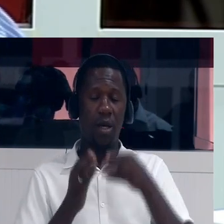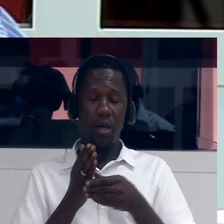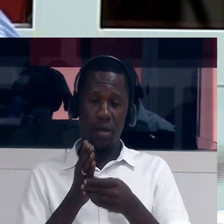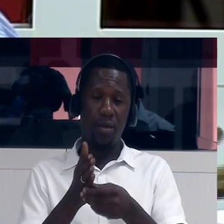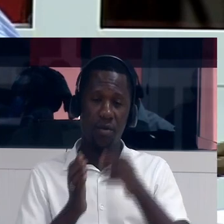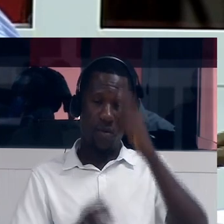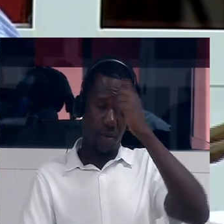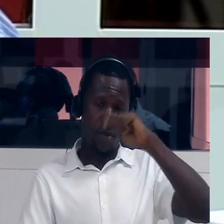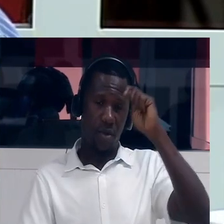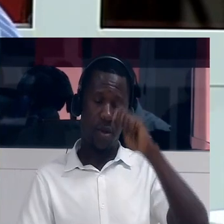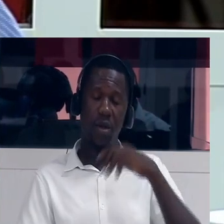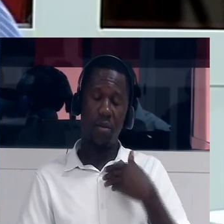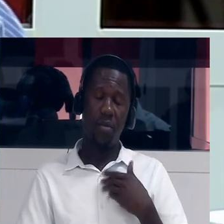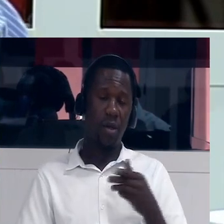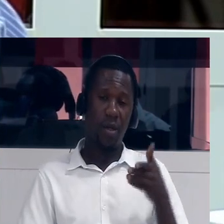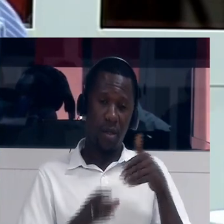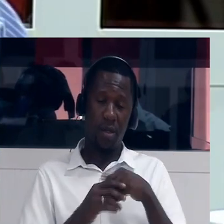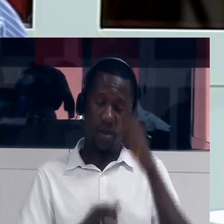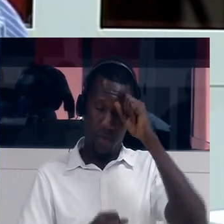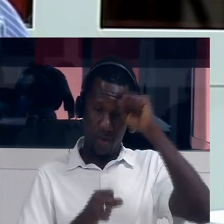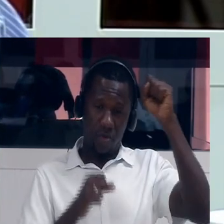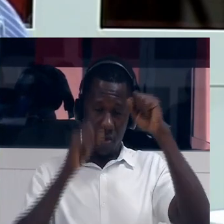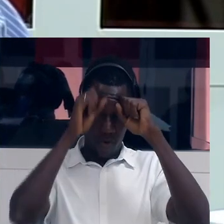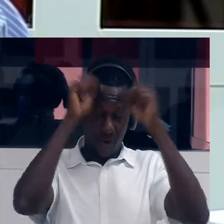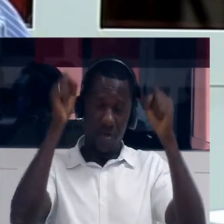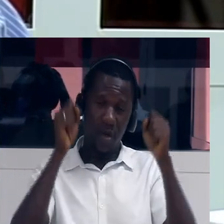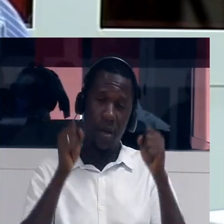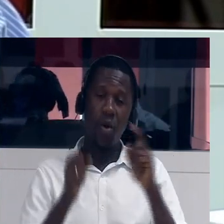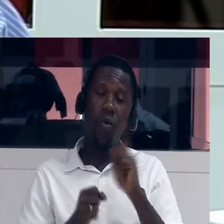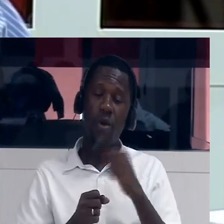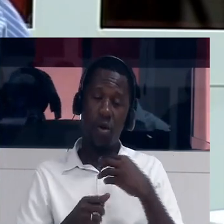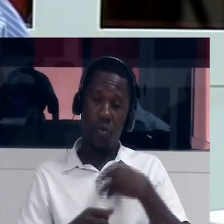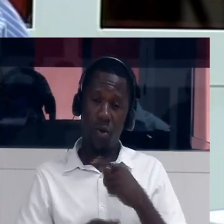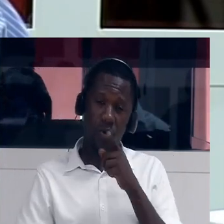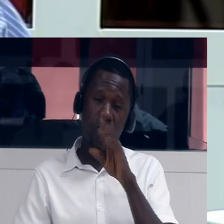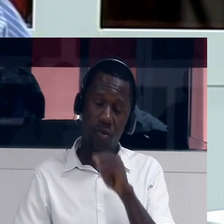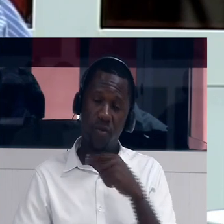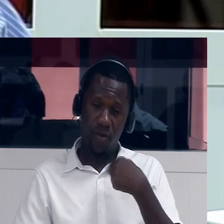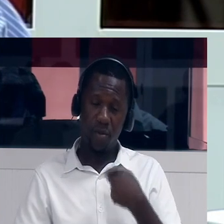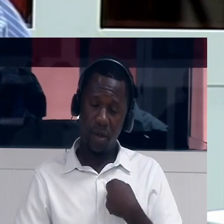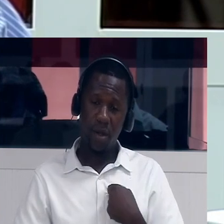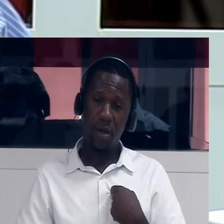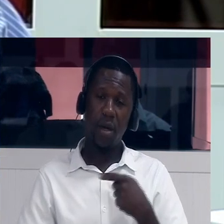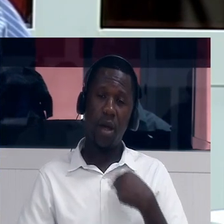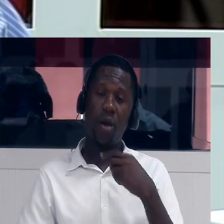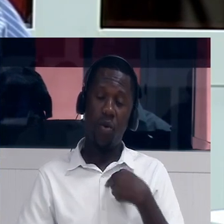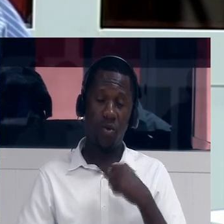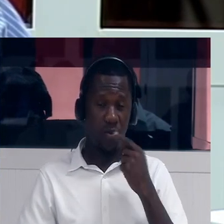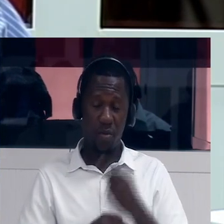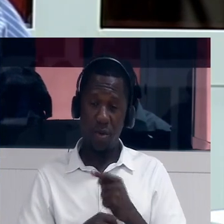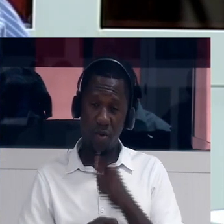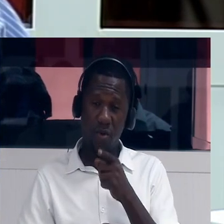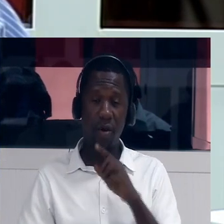and by extension, the government. What I want you to do for me is I want to assure you, first of all,